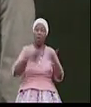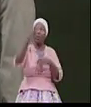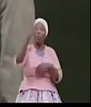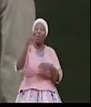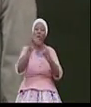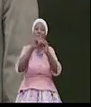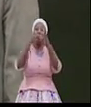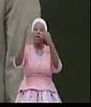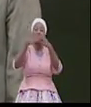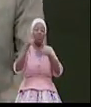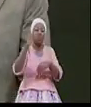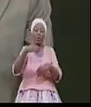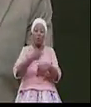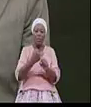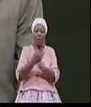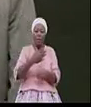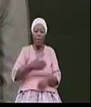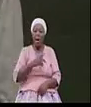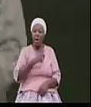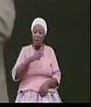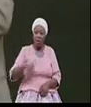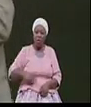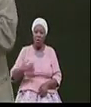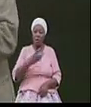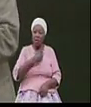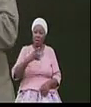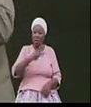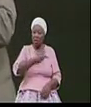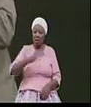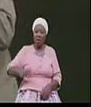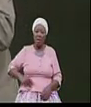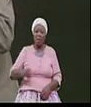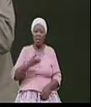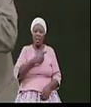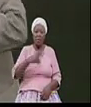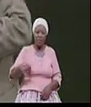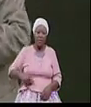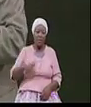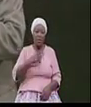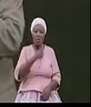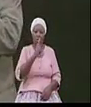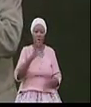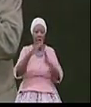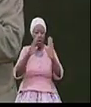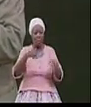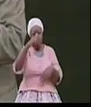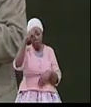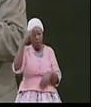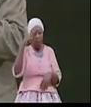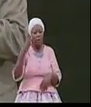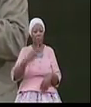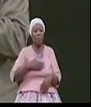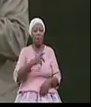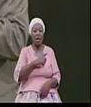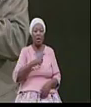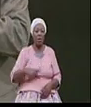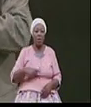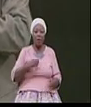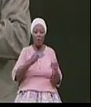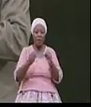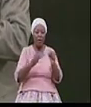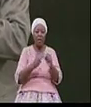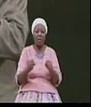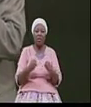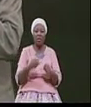will make my Lord King David a sure house, because my Lord